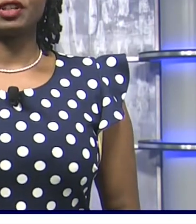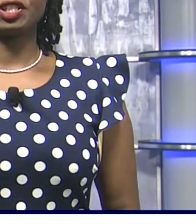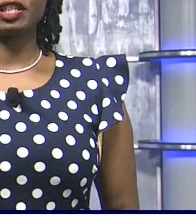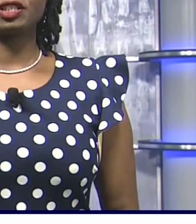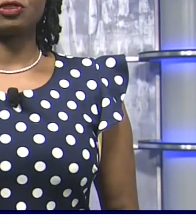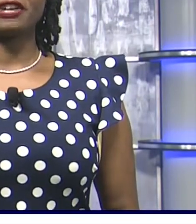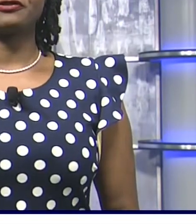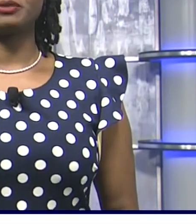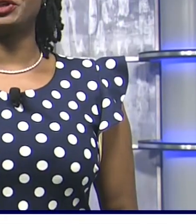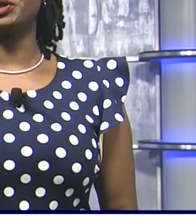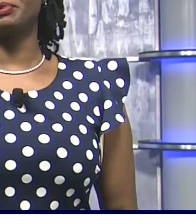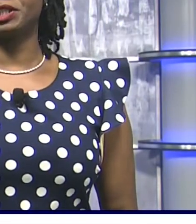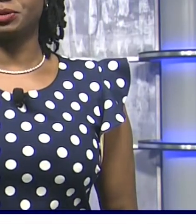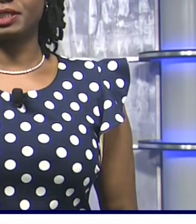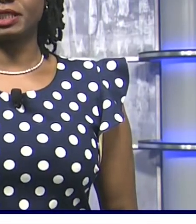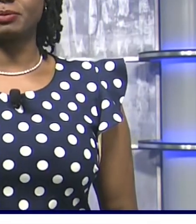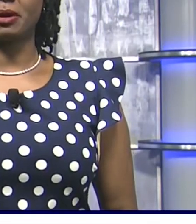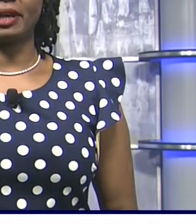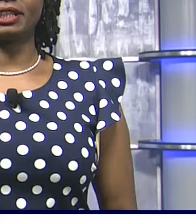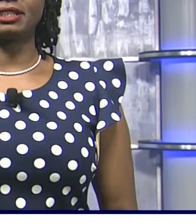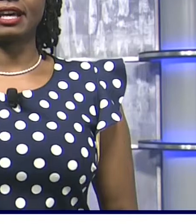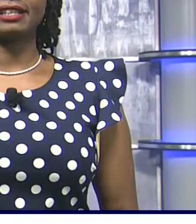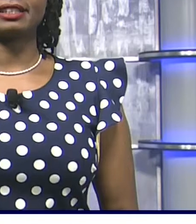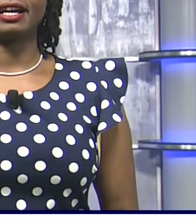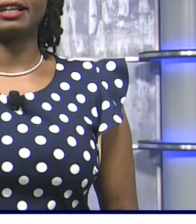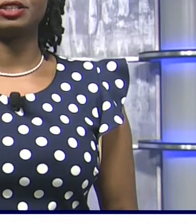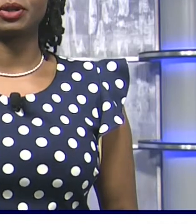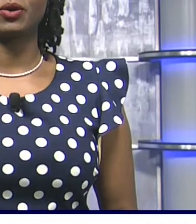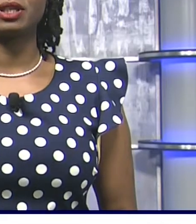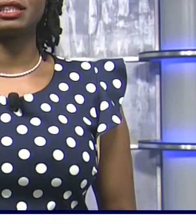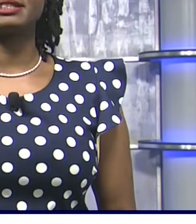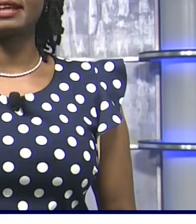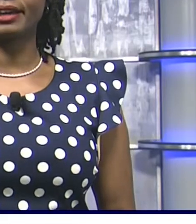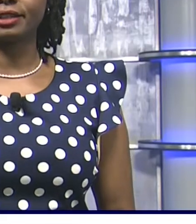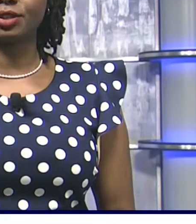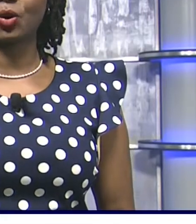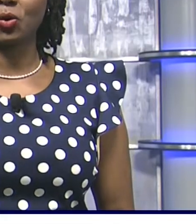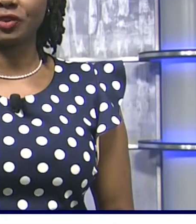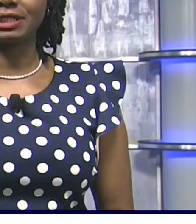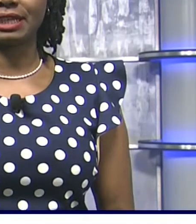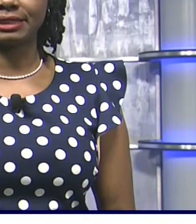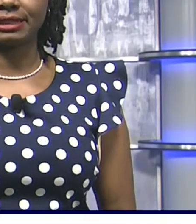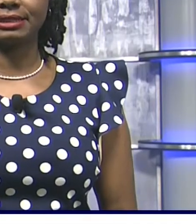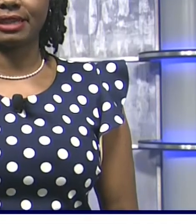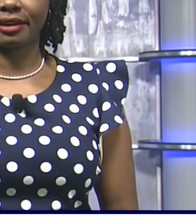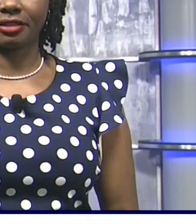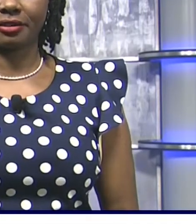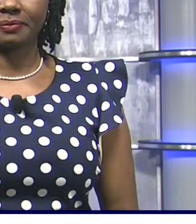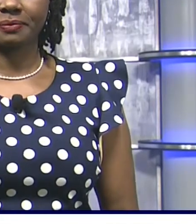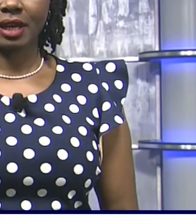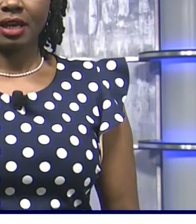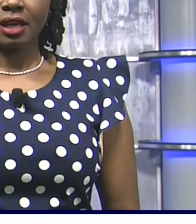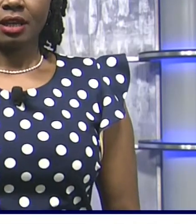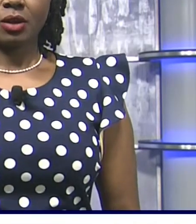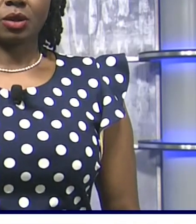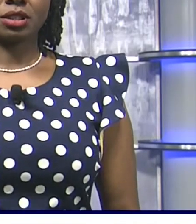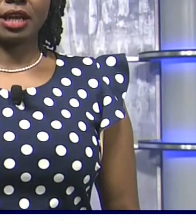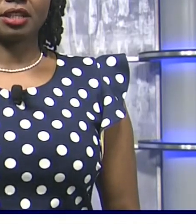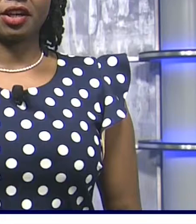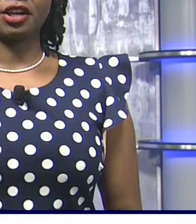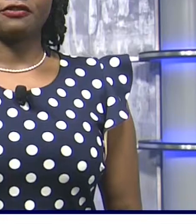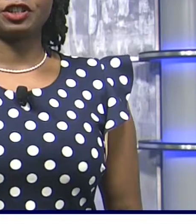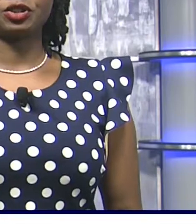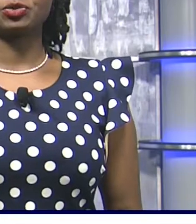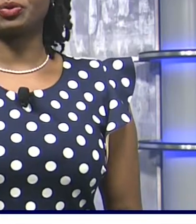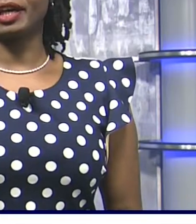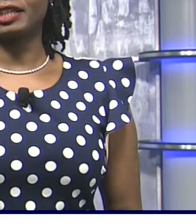Scores of nurses arrived from Cuba to assist Barbados as the island records its second COVID-19 death. Local